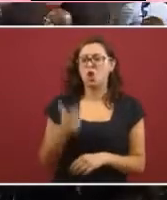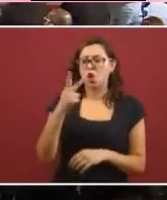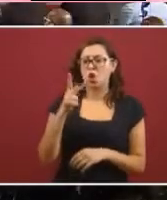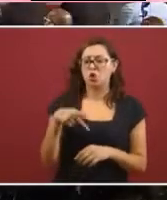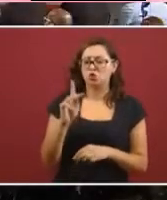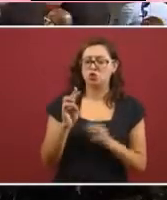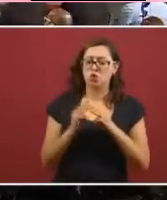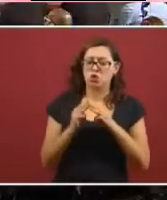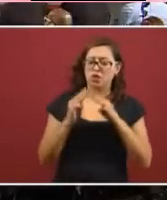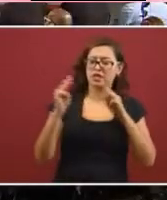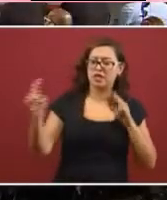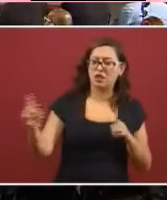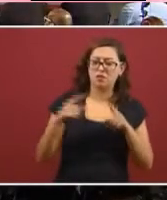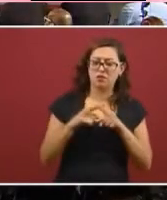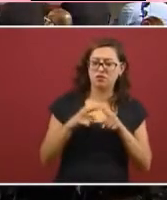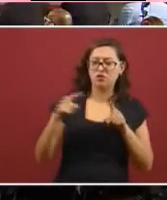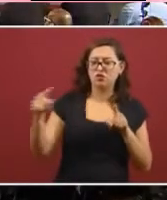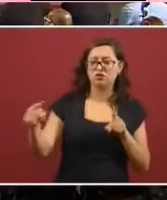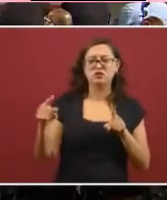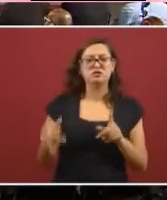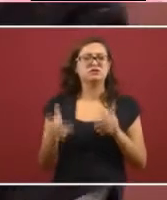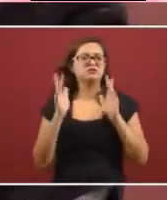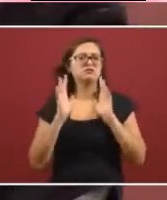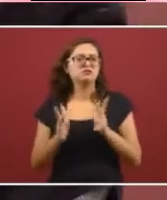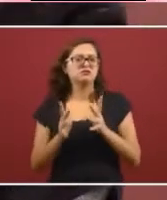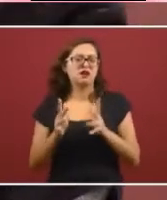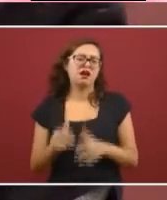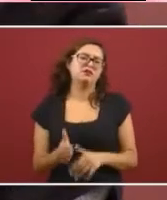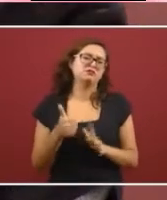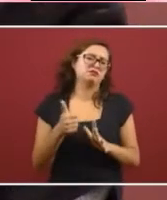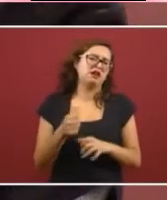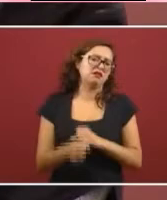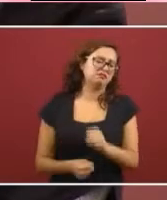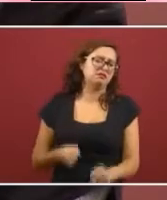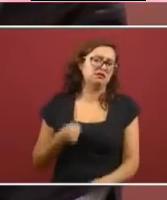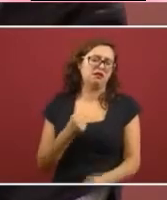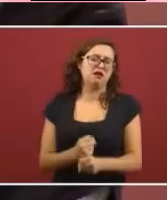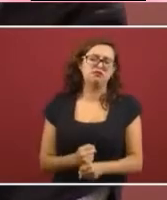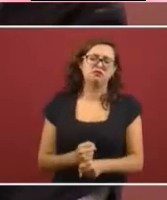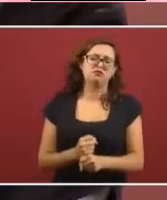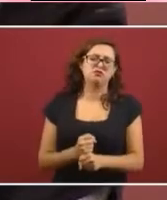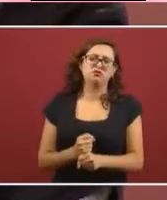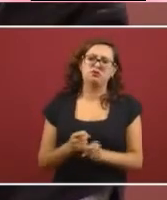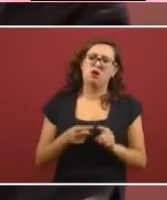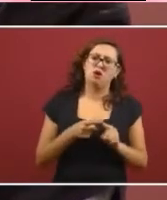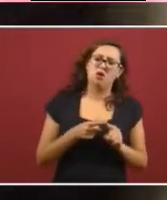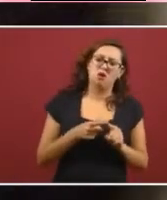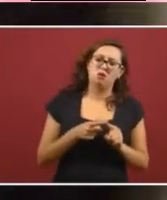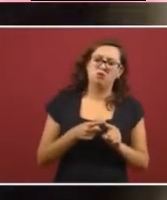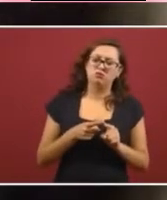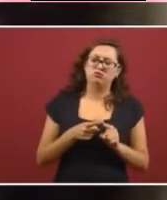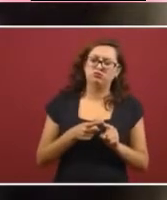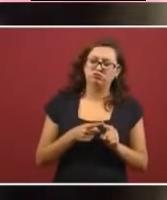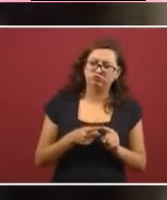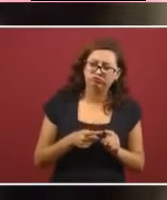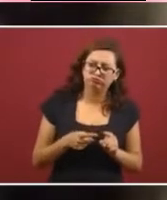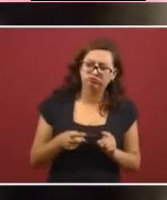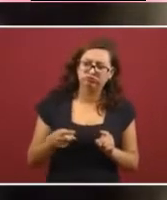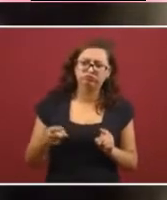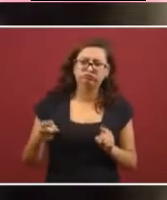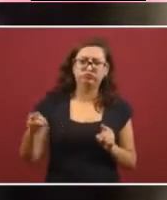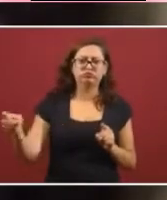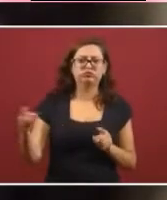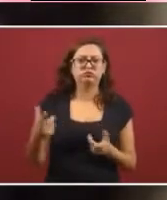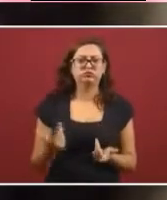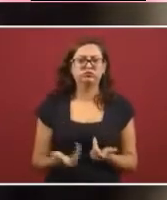ya dos administraciones locales, Rodrigo Medina y la de Jaime Rodríguez el Bronco,